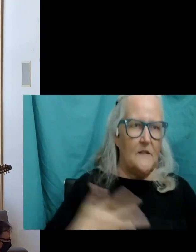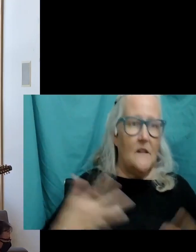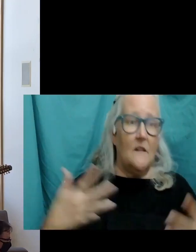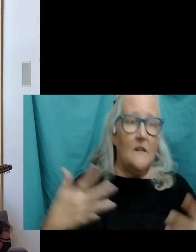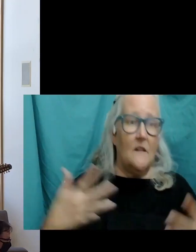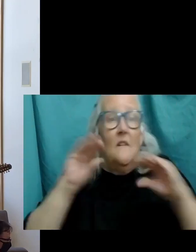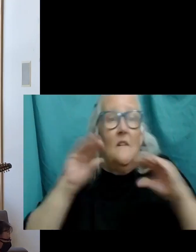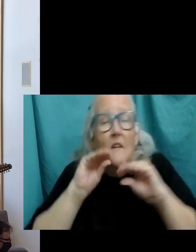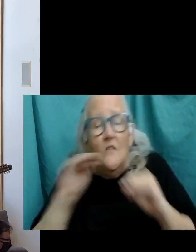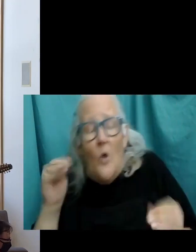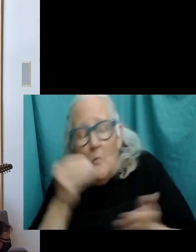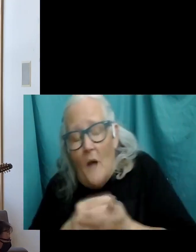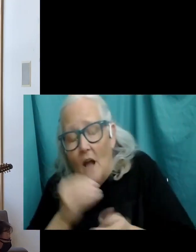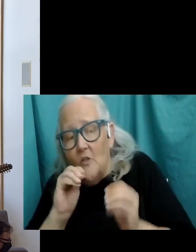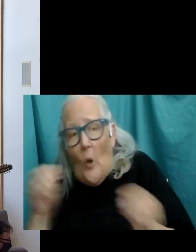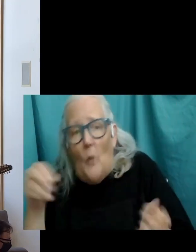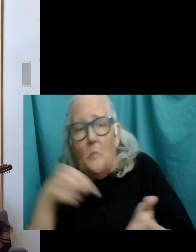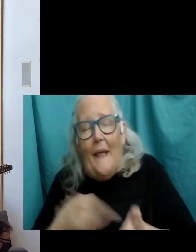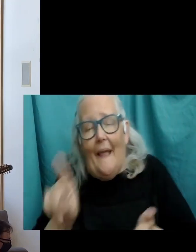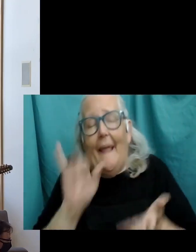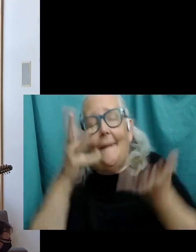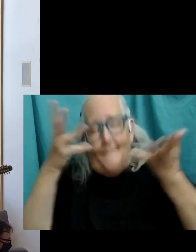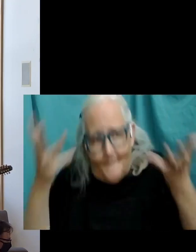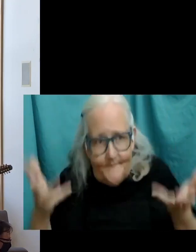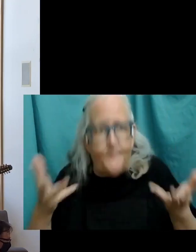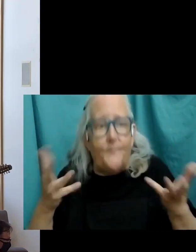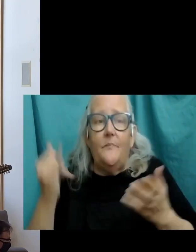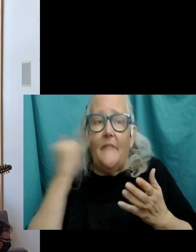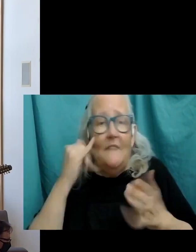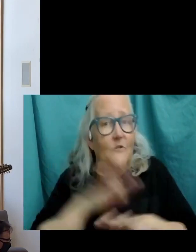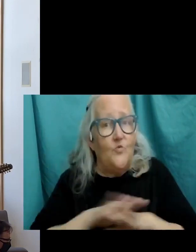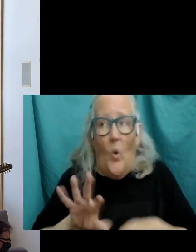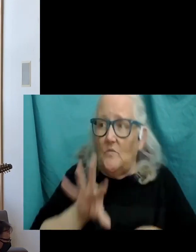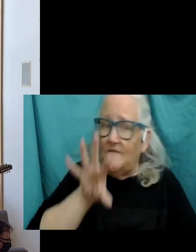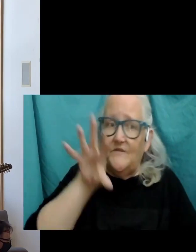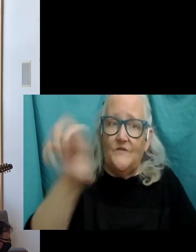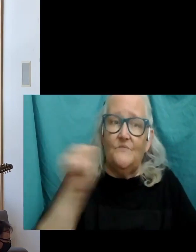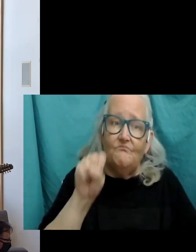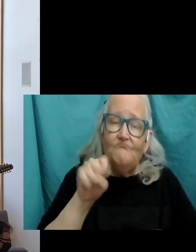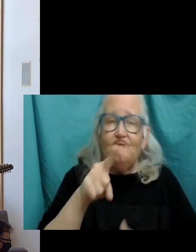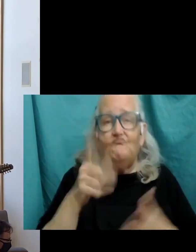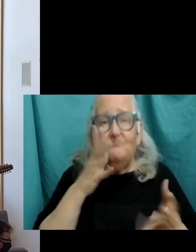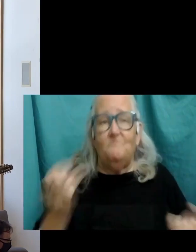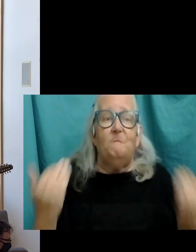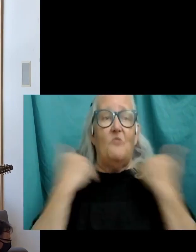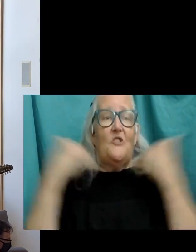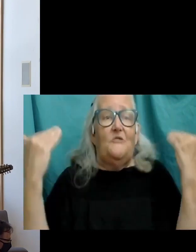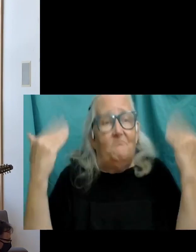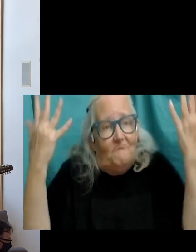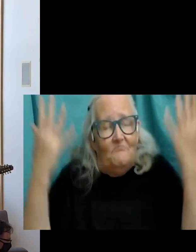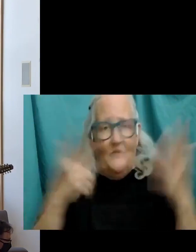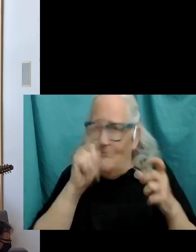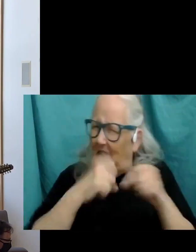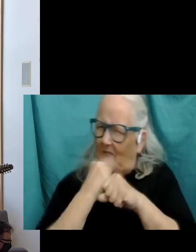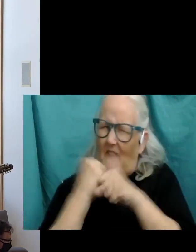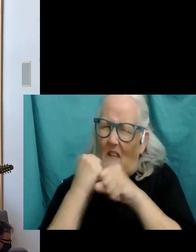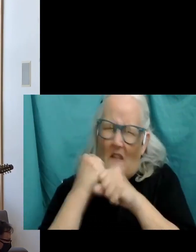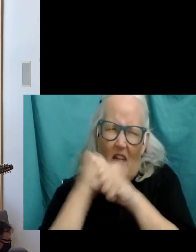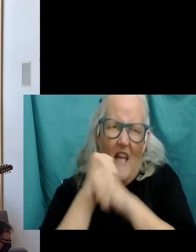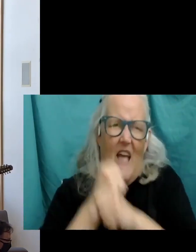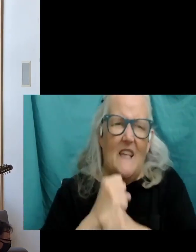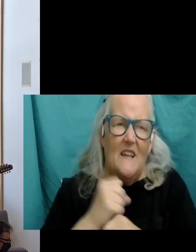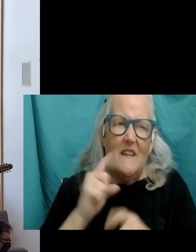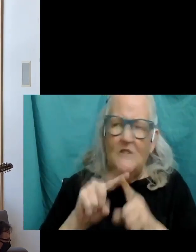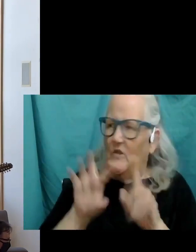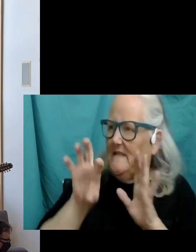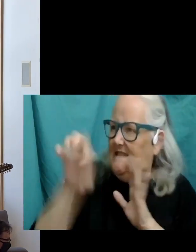rule of the day. If we don't take a prize, then you'll go empty-handed. You'll fight like a dog to help pluck a fine